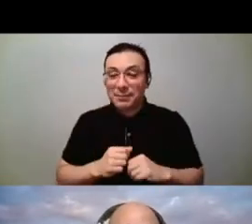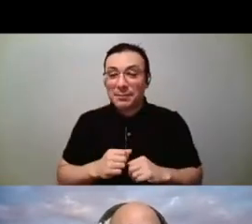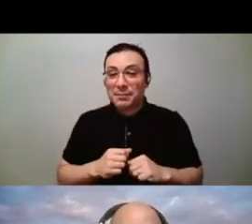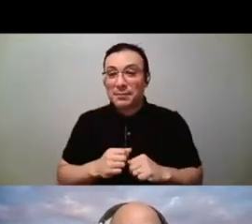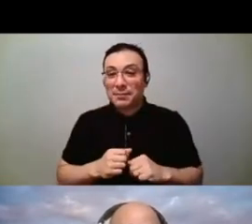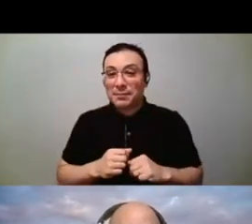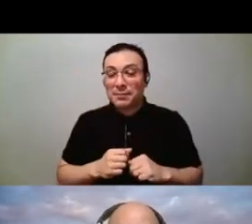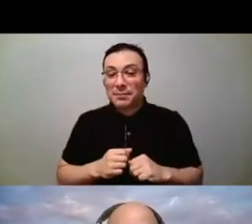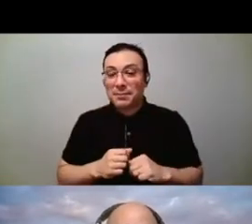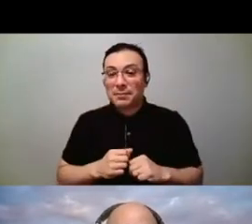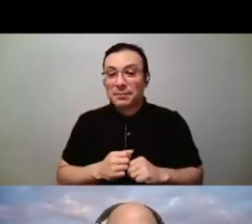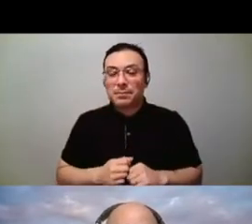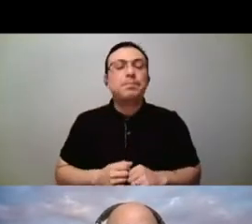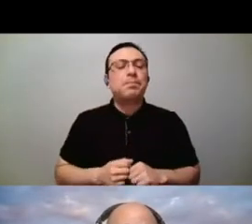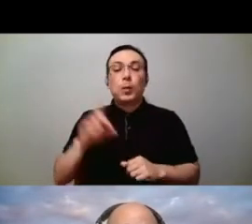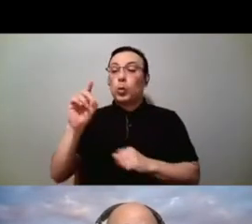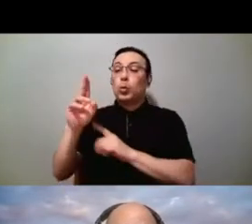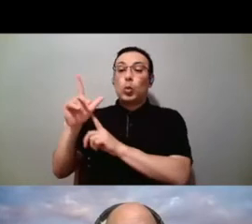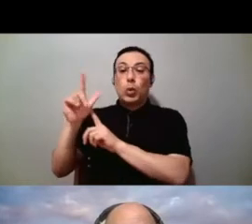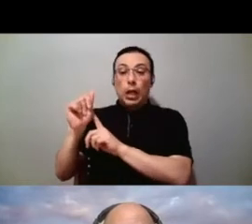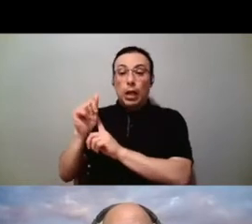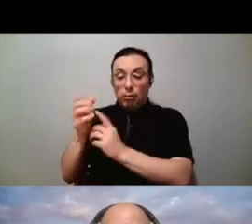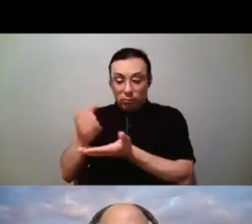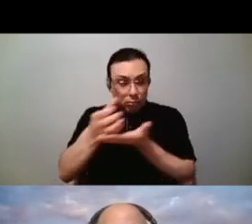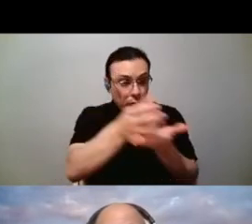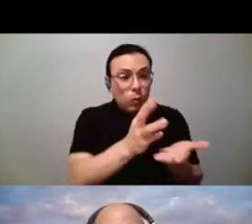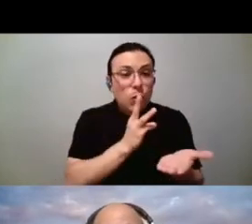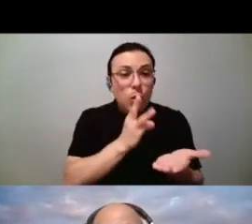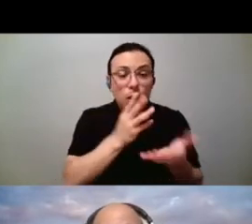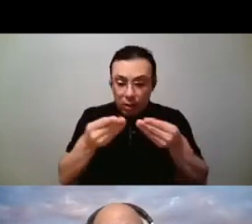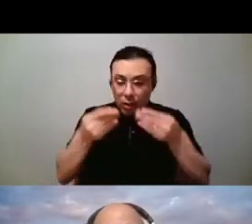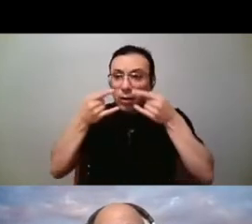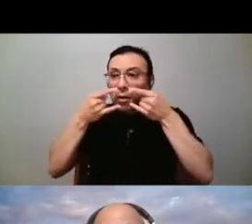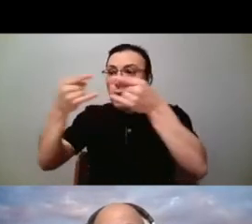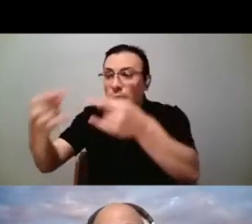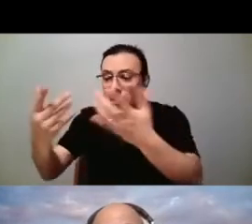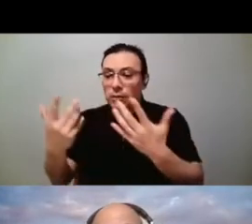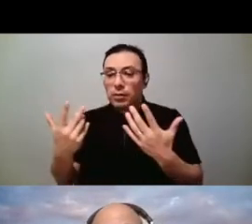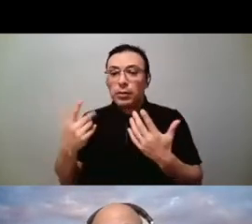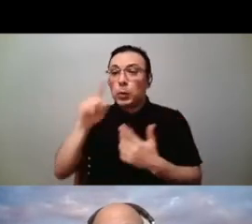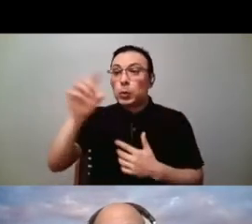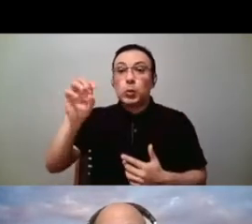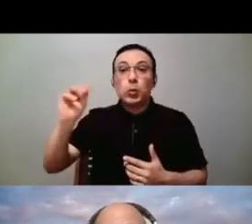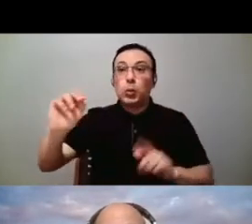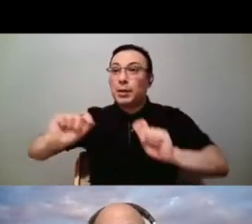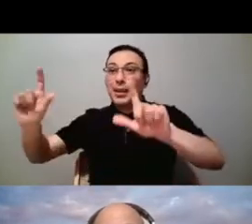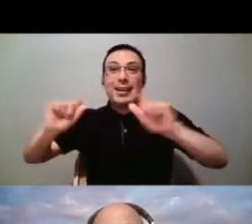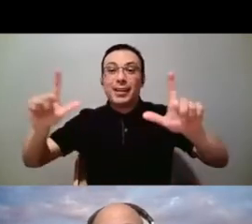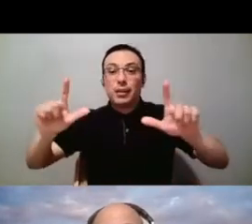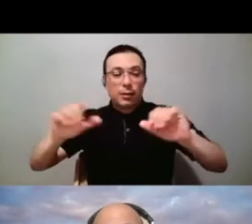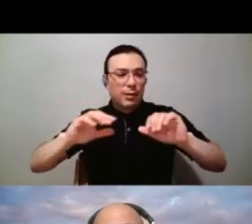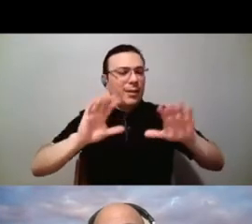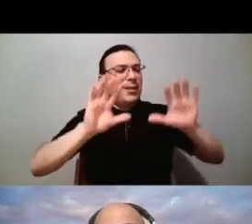A doula can give water and masks, zoom massages, and knowing